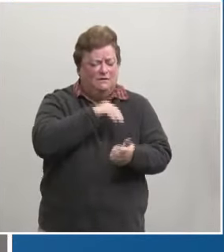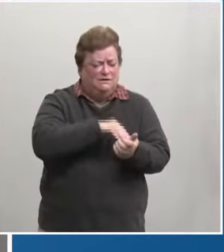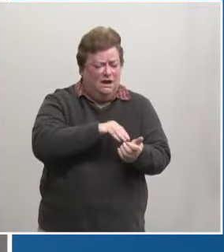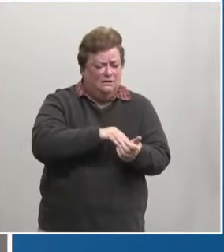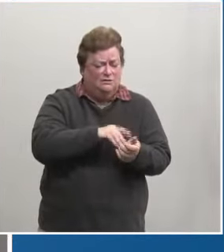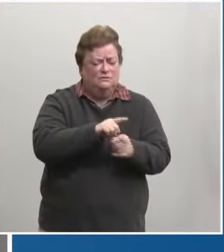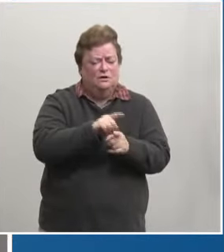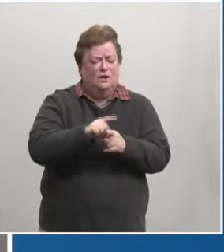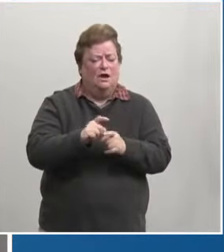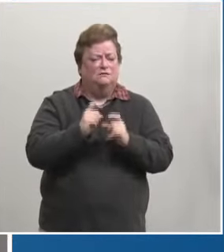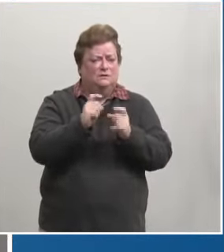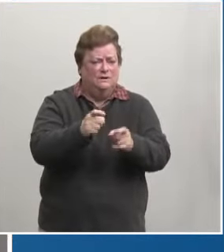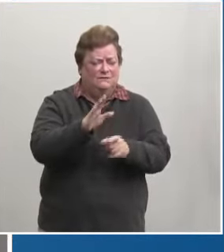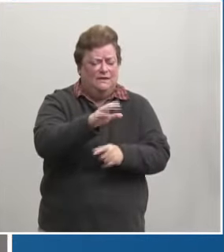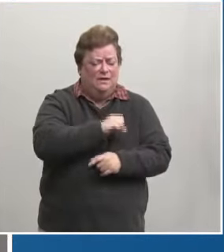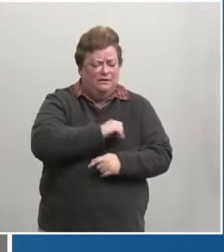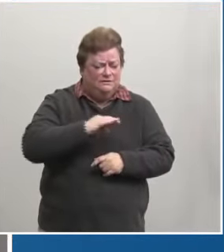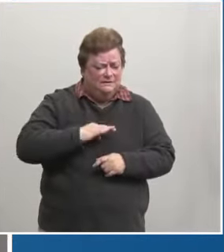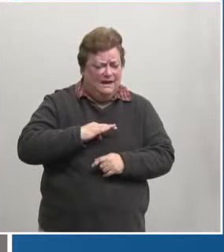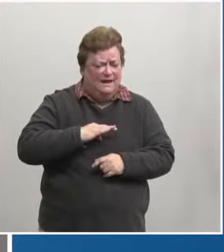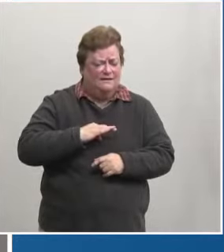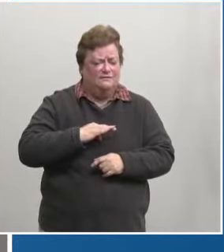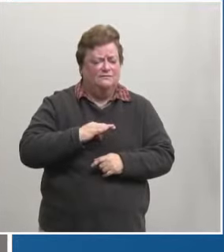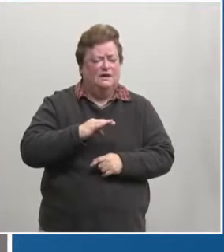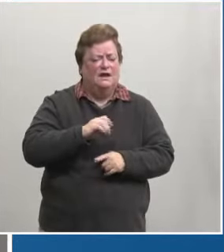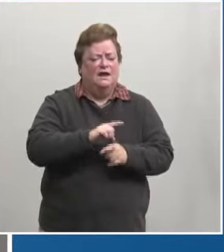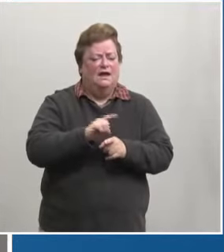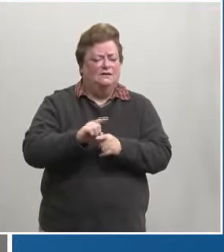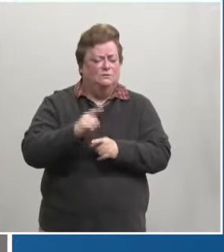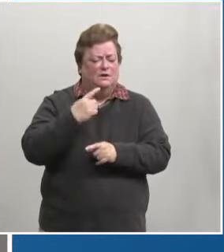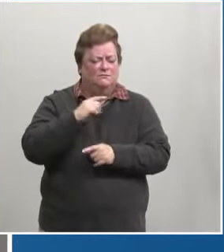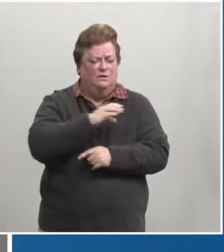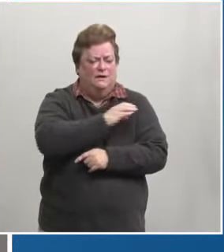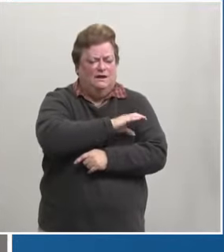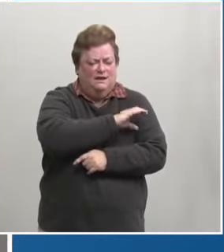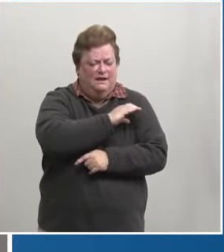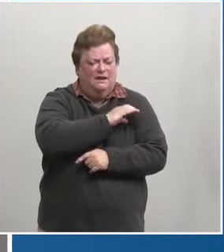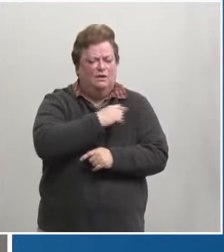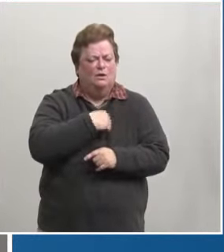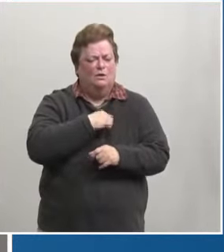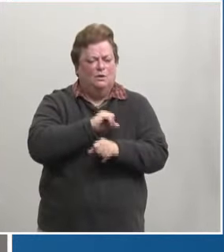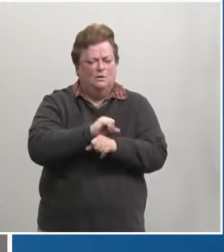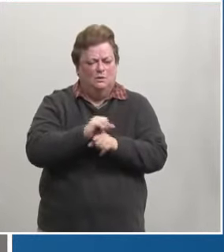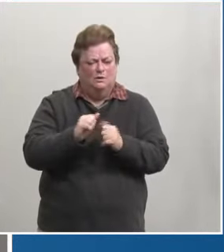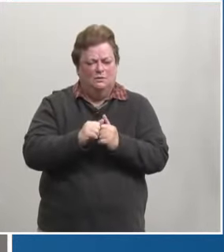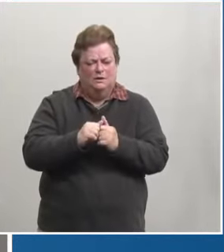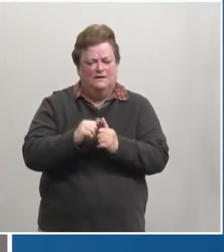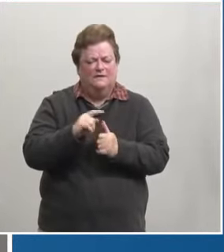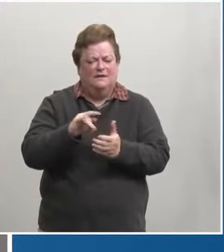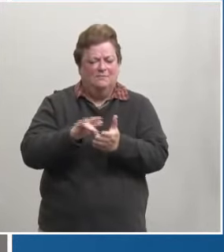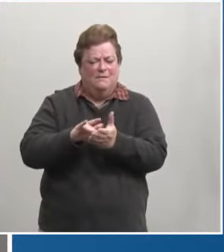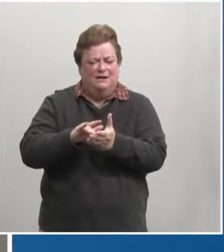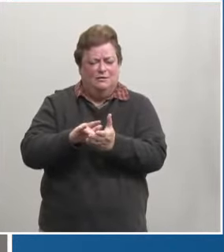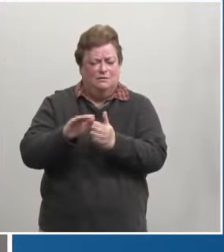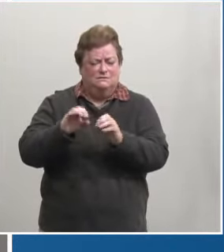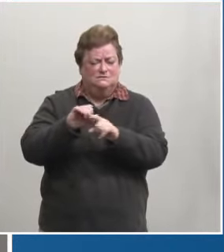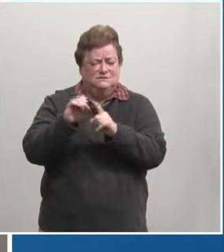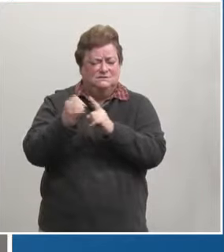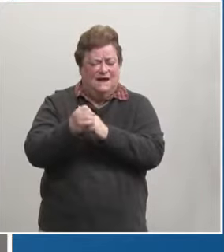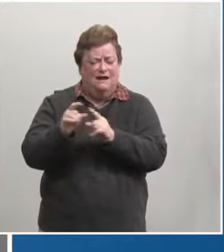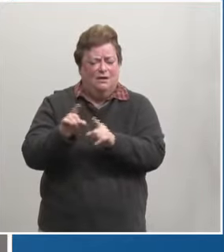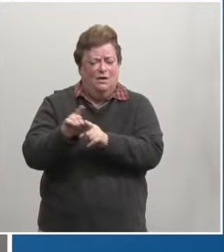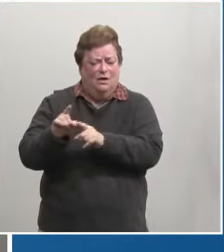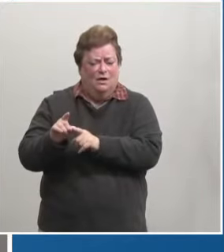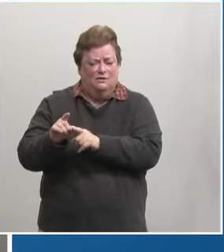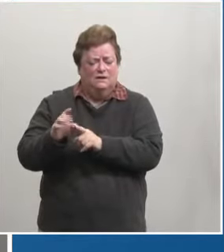offering staffing as well for the clinic. We work closely with the Lancaster County Medical Society and our